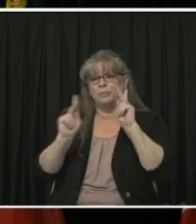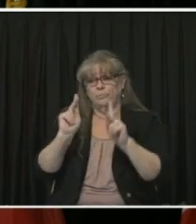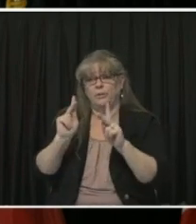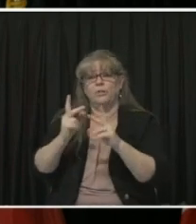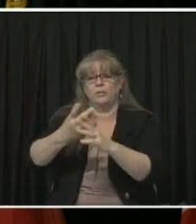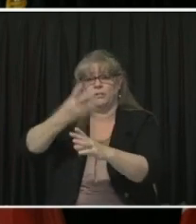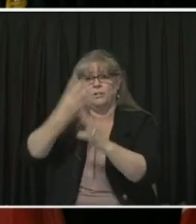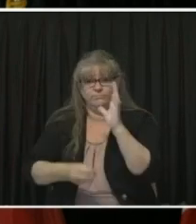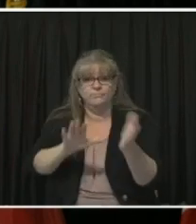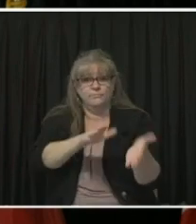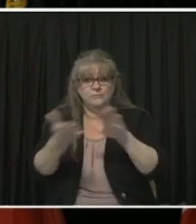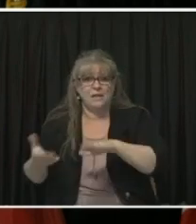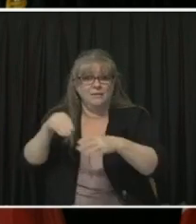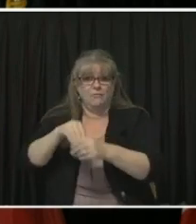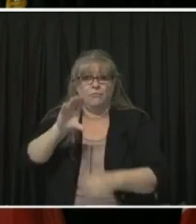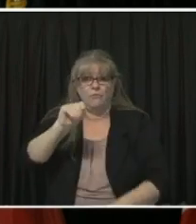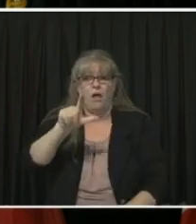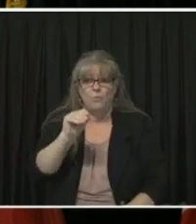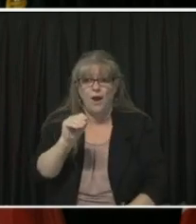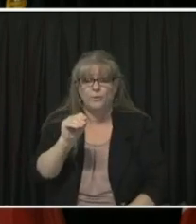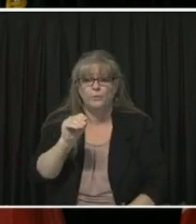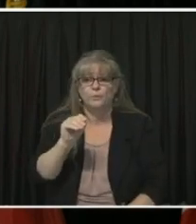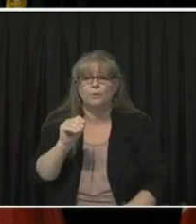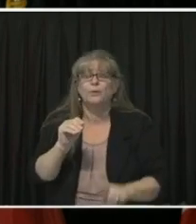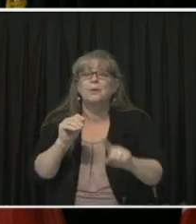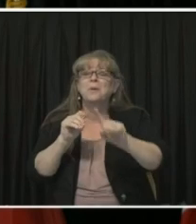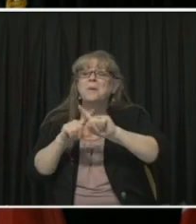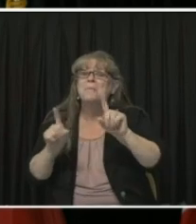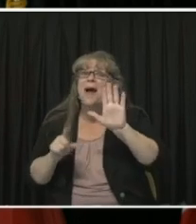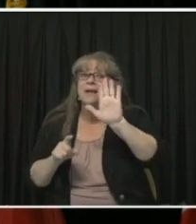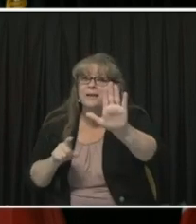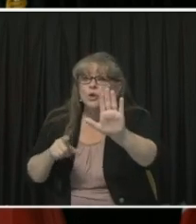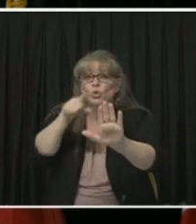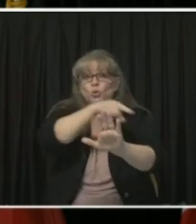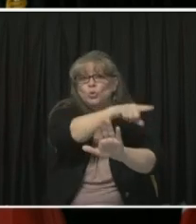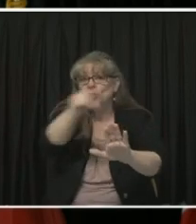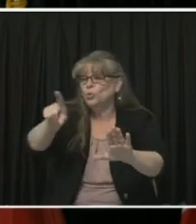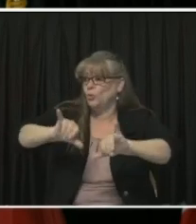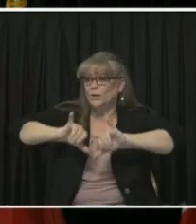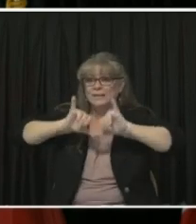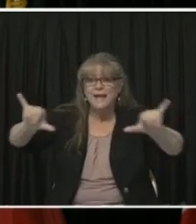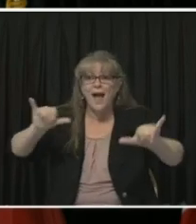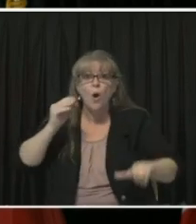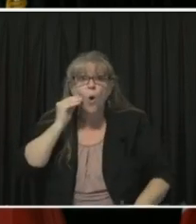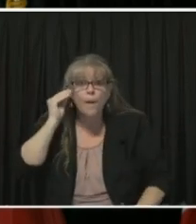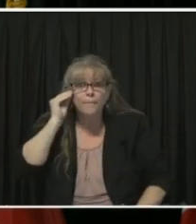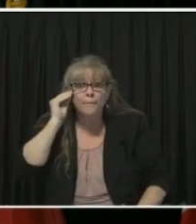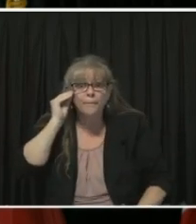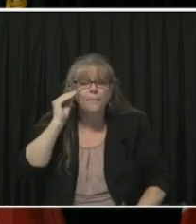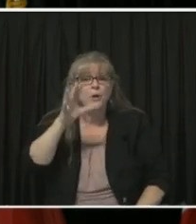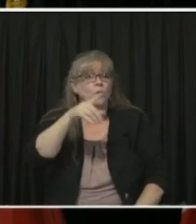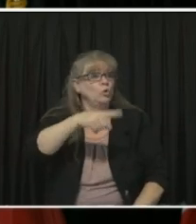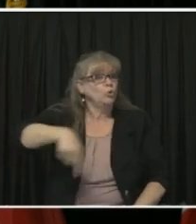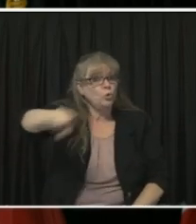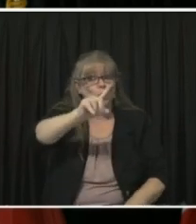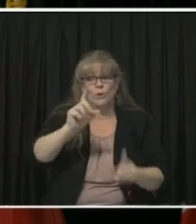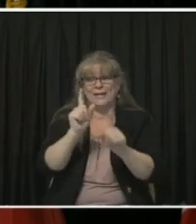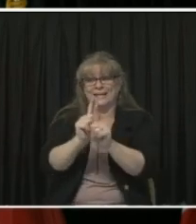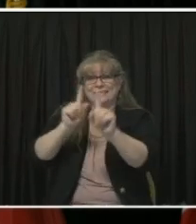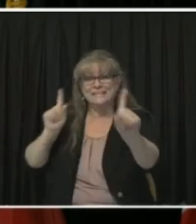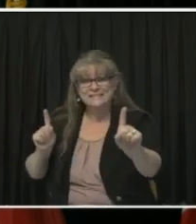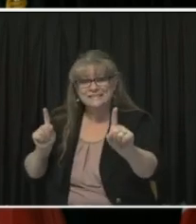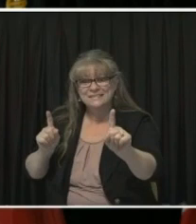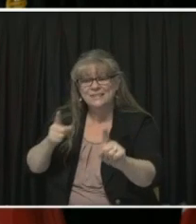wearing masks, the sacrifices you've made, the social distancing, and resisting the temptation to break the rules, we are bending the